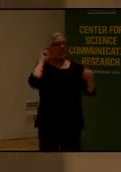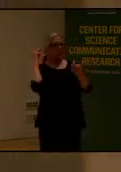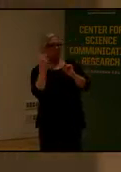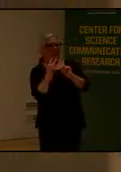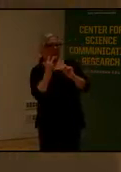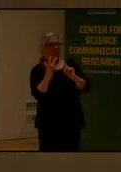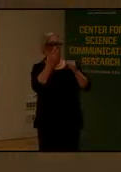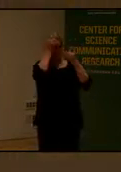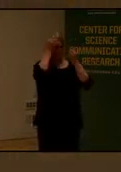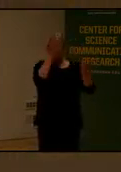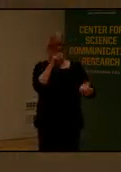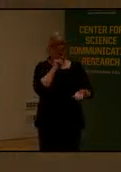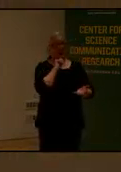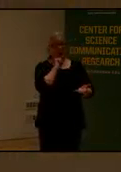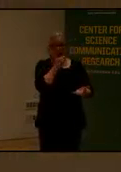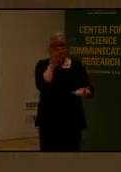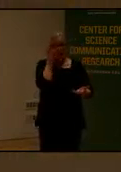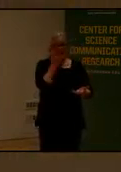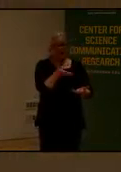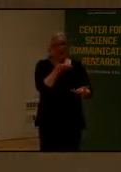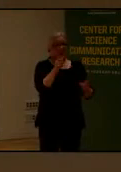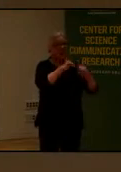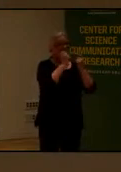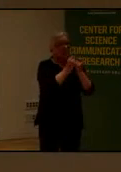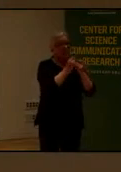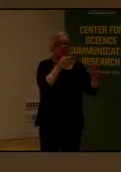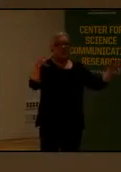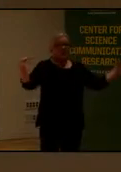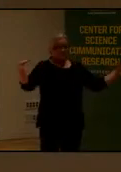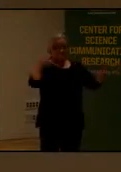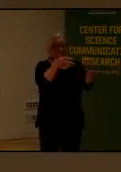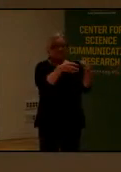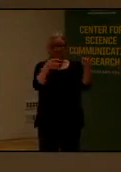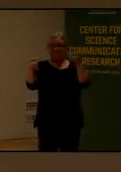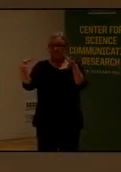doesn't exist, then bringing the teams together and ensuring that